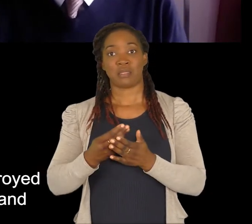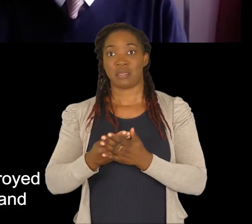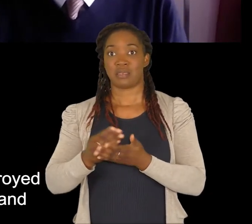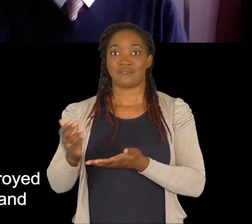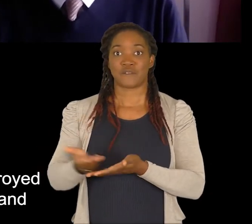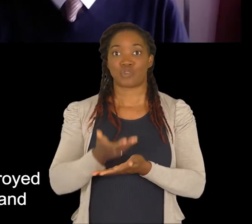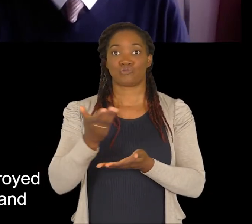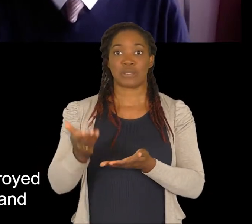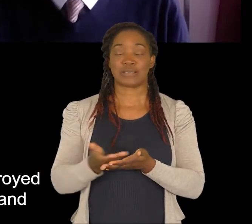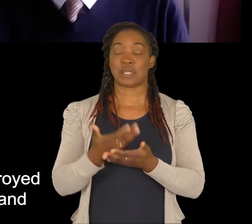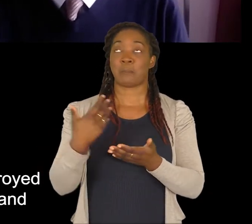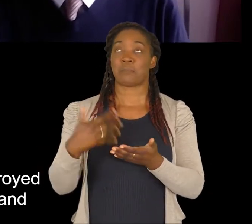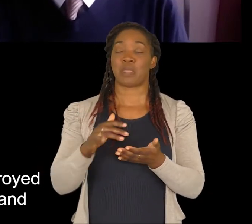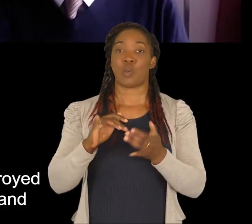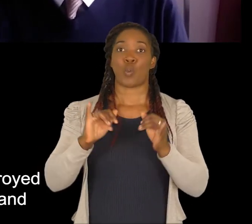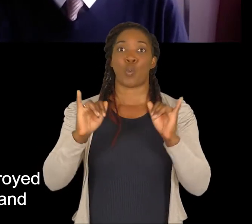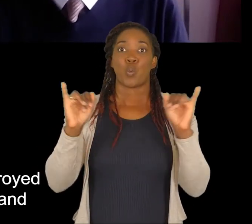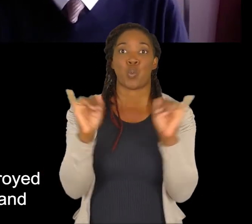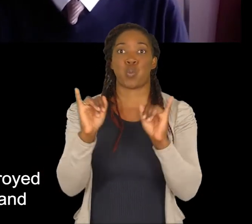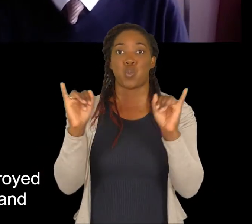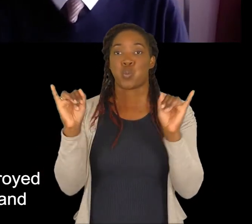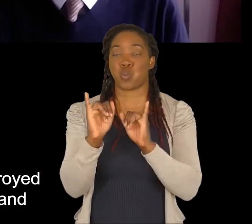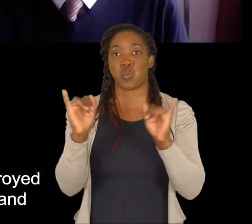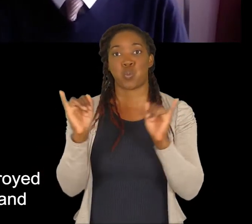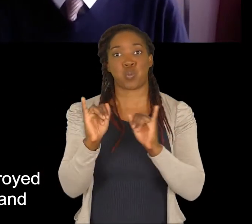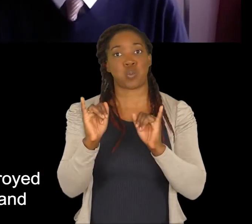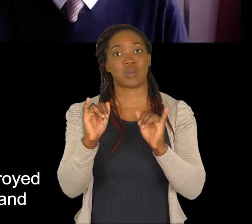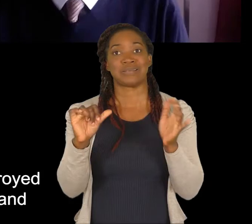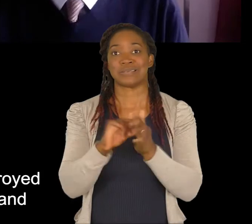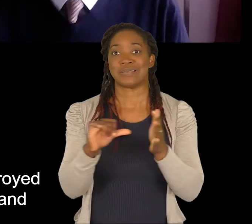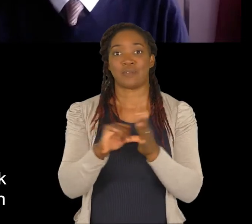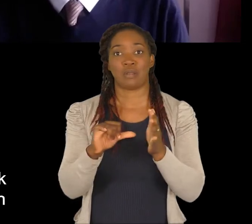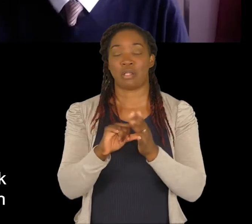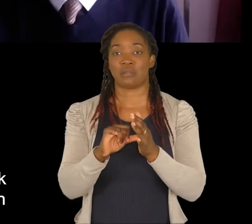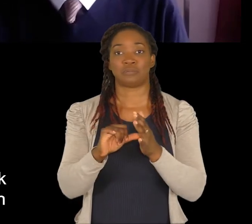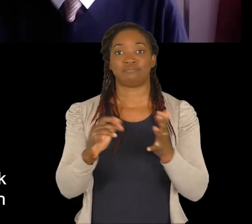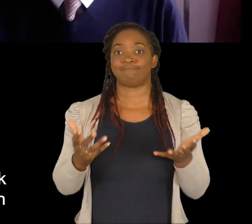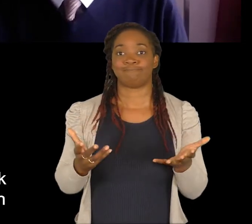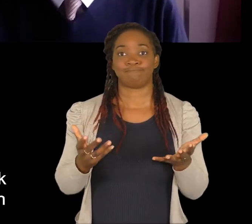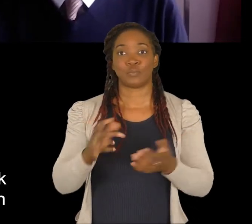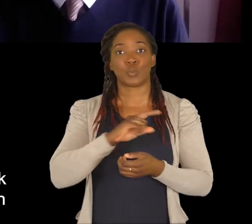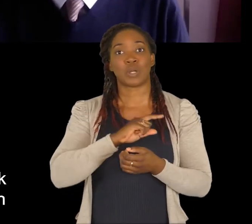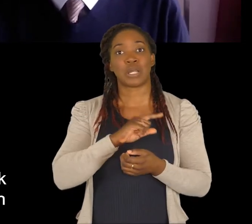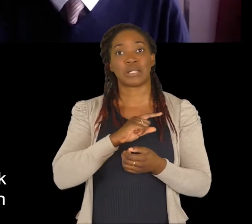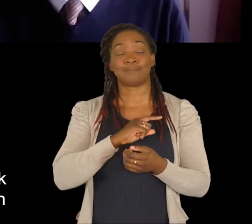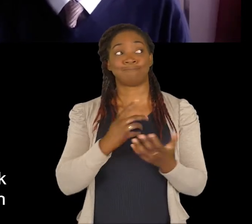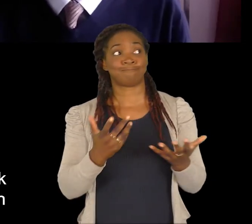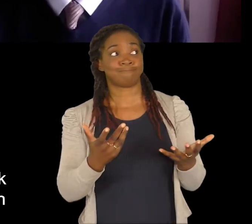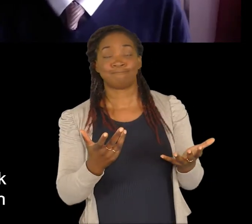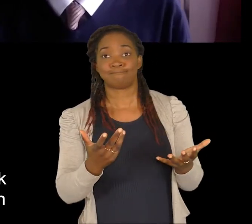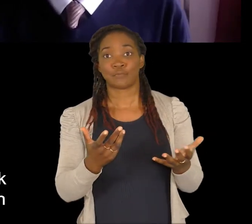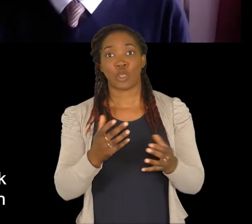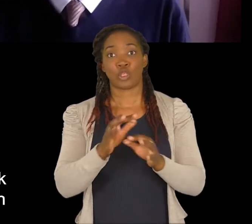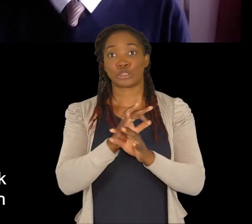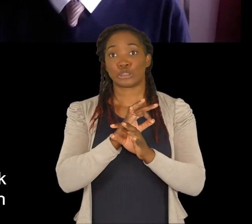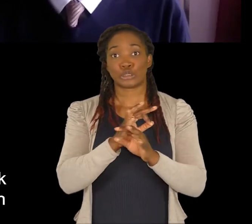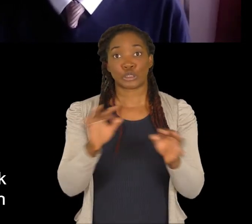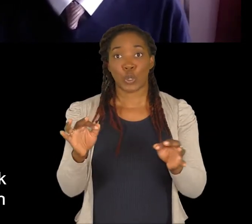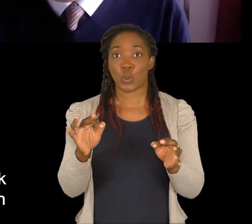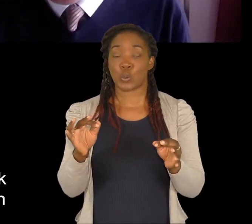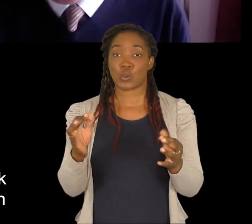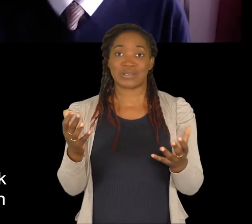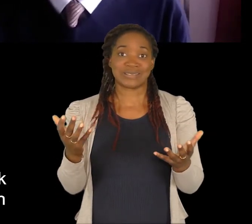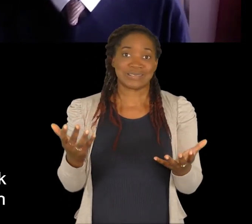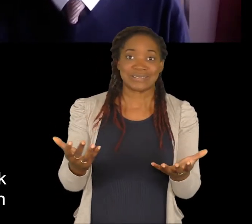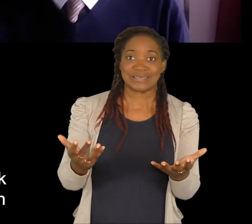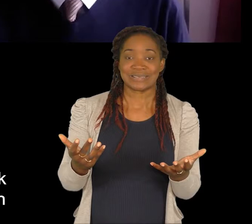has almost destroyed me. It's been the hardest thing in the world. And the reason for that is that there is no track record, or there's a